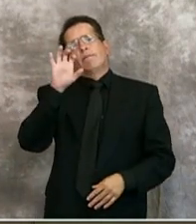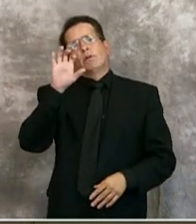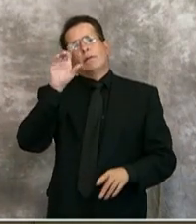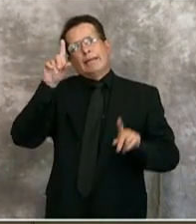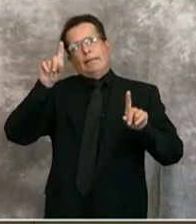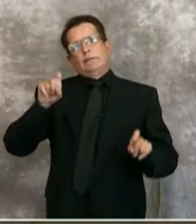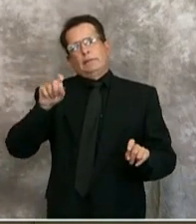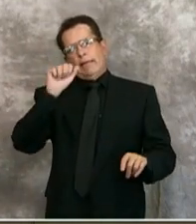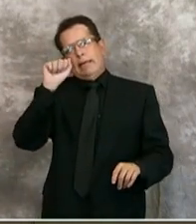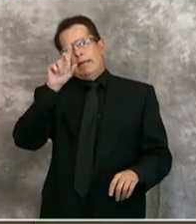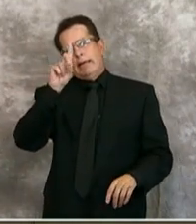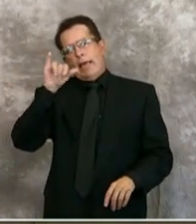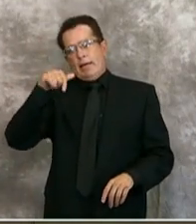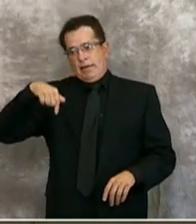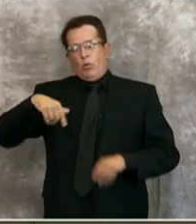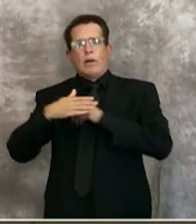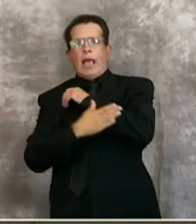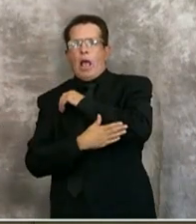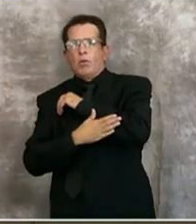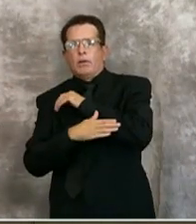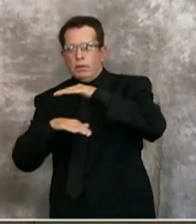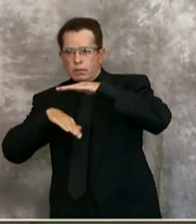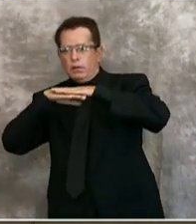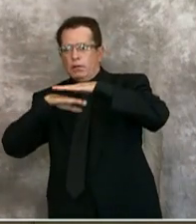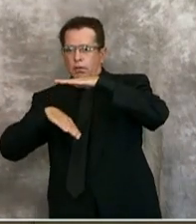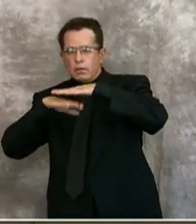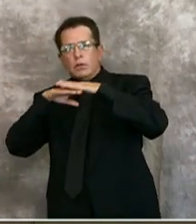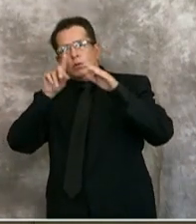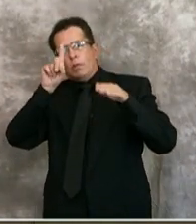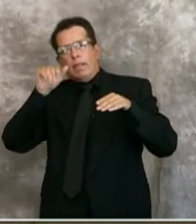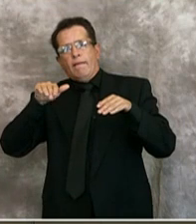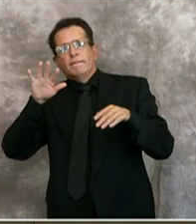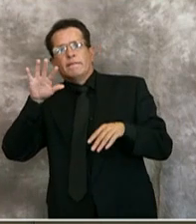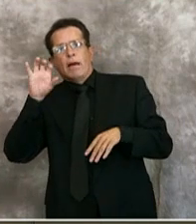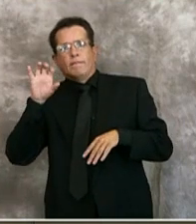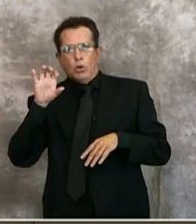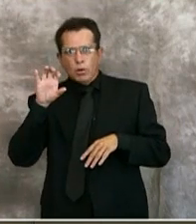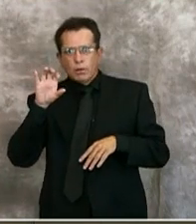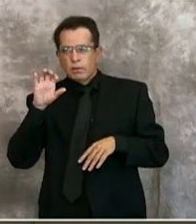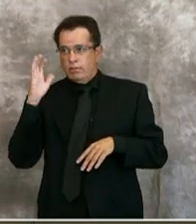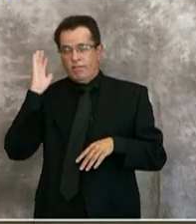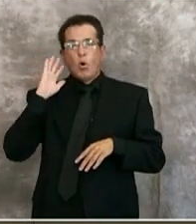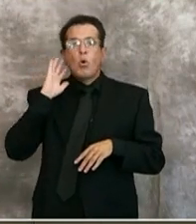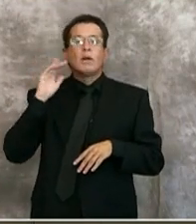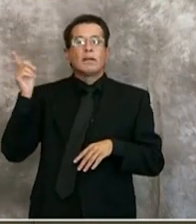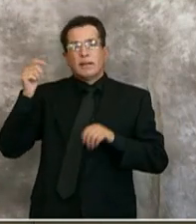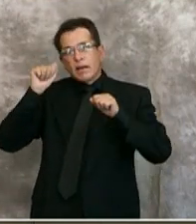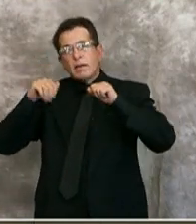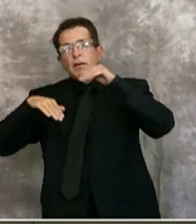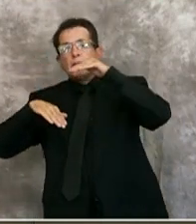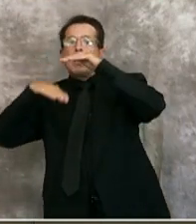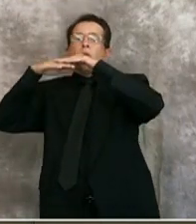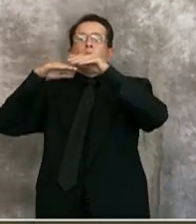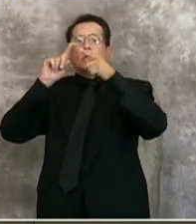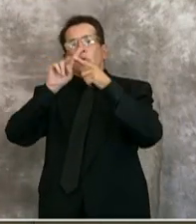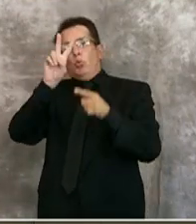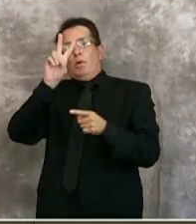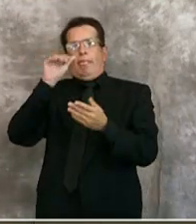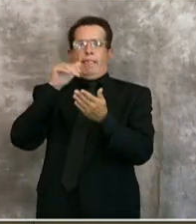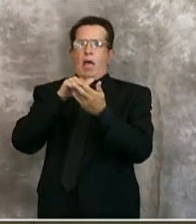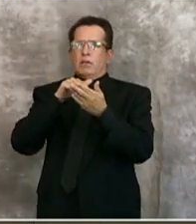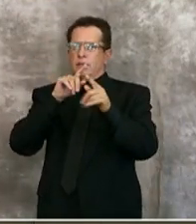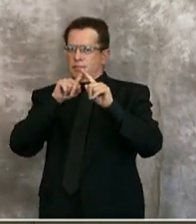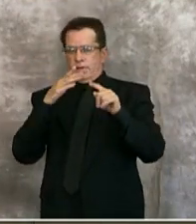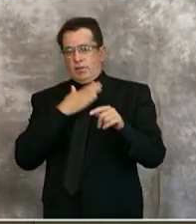tests a day. There were times when we spiked up actually well over 2,000, but we're about